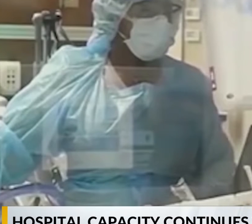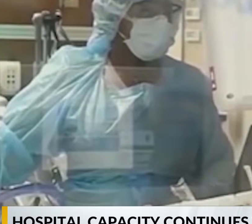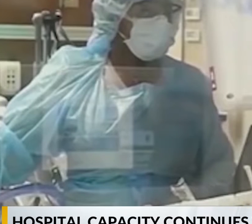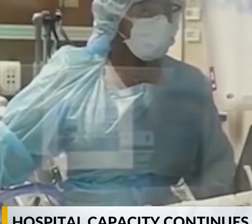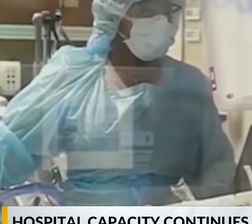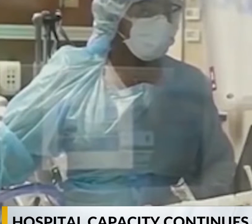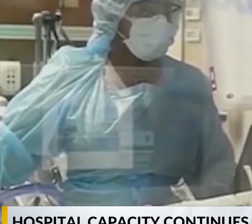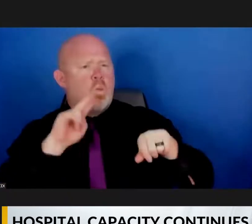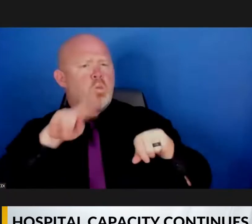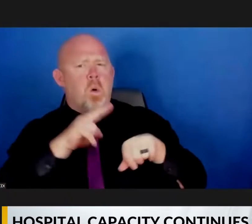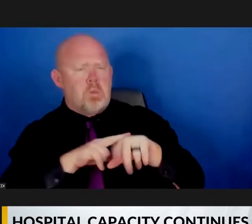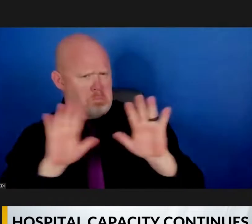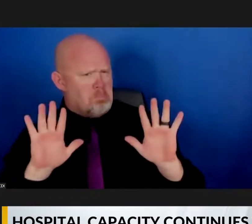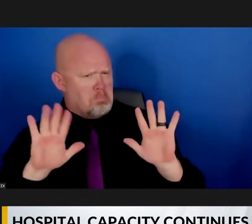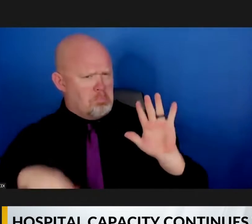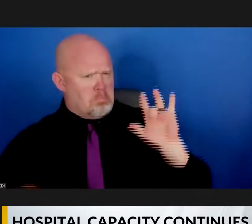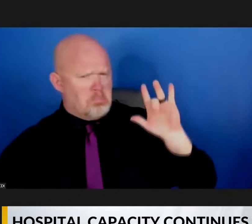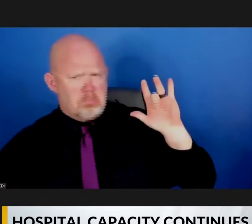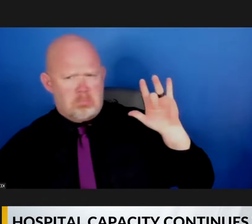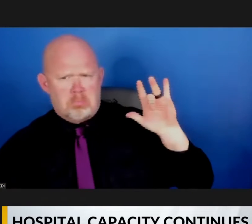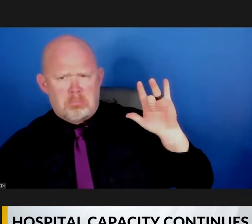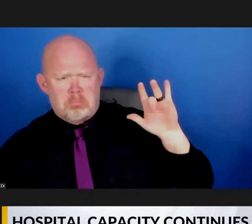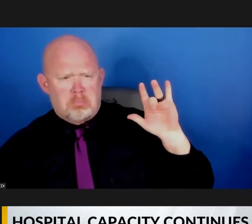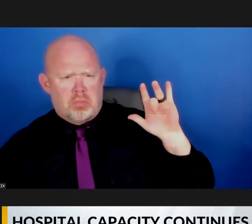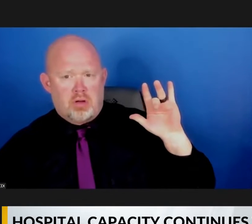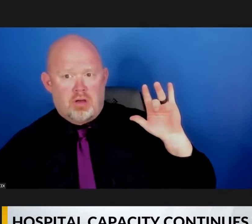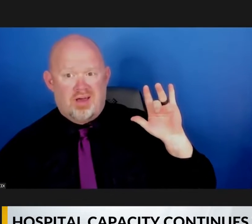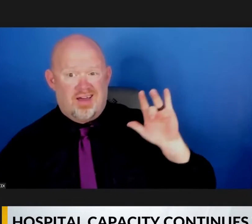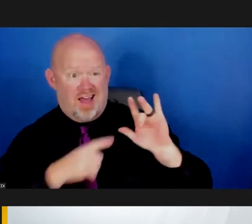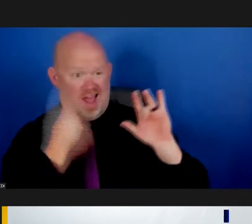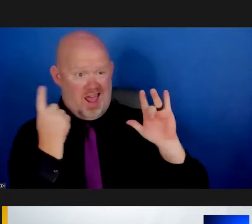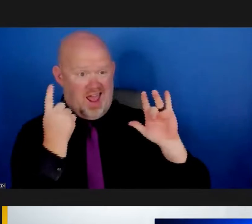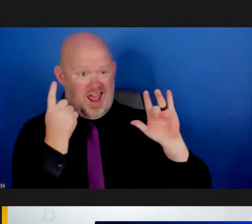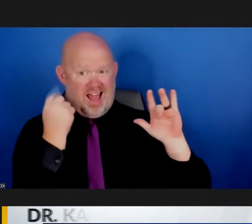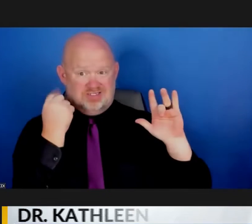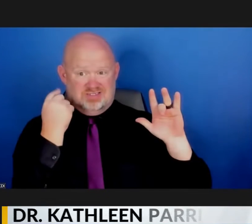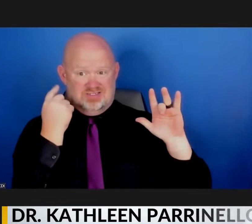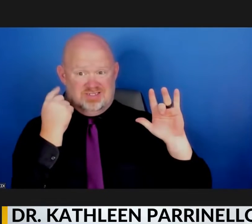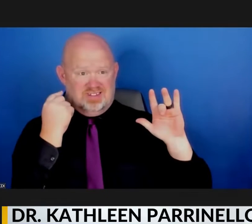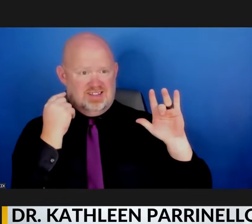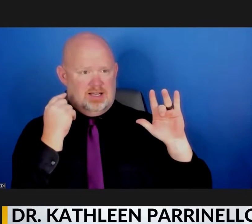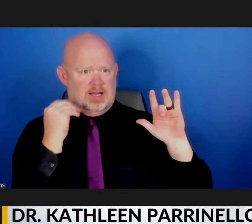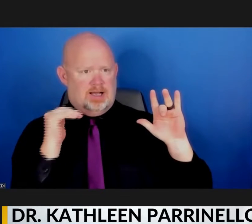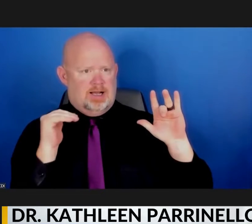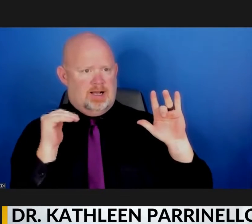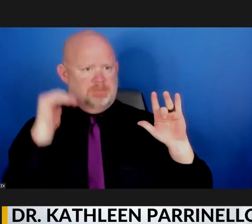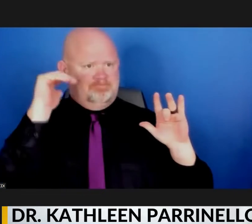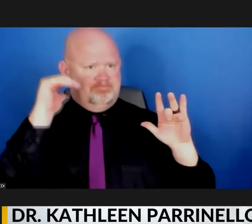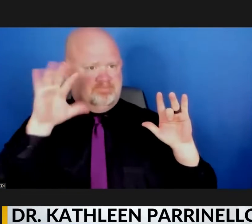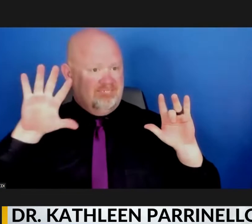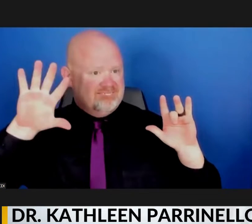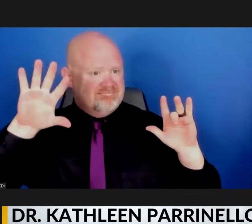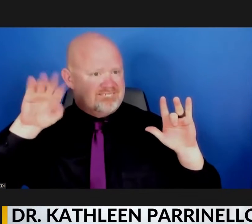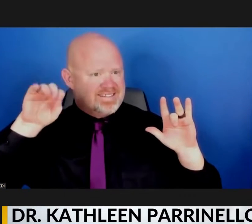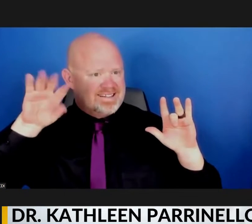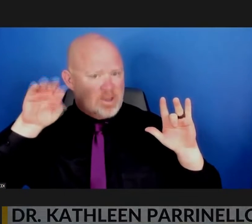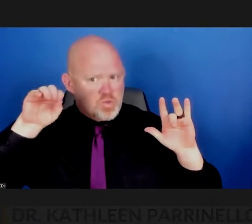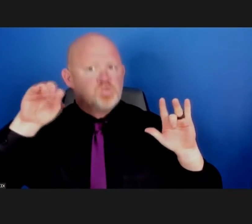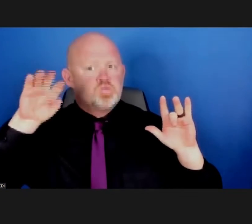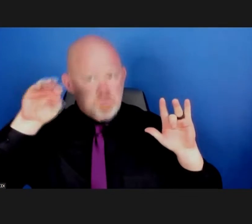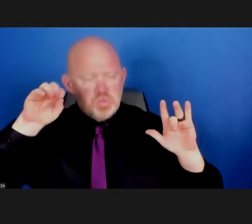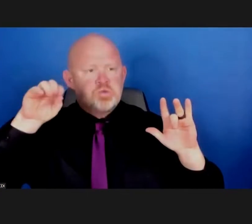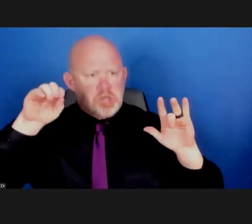which is considered standard. Last year at this time, we were up to about 50 patients in the hospital waiting for nursing home placement.